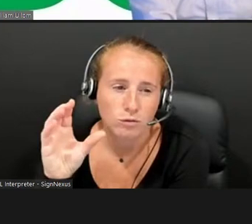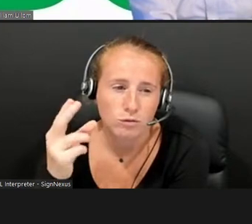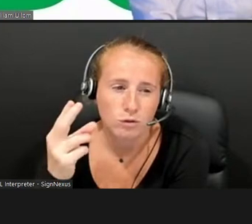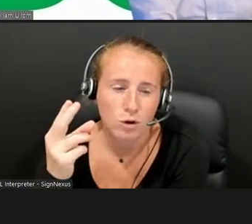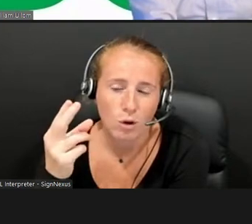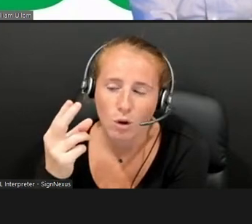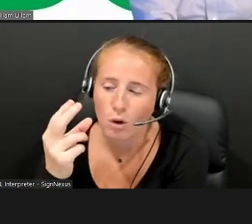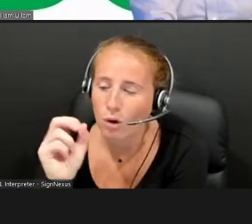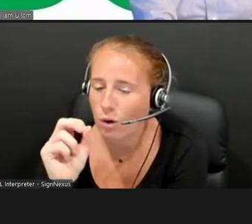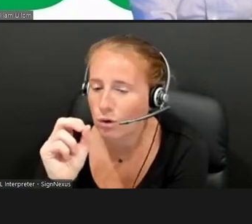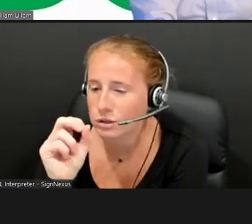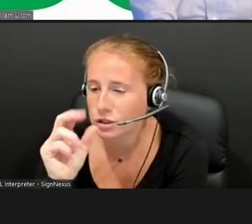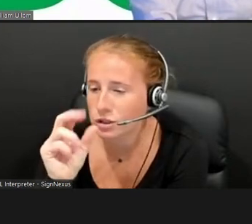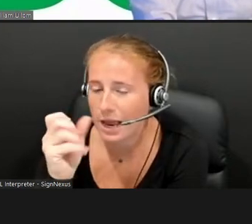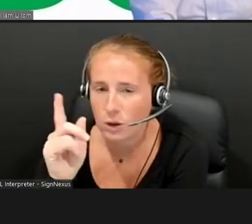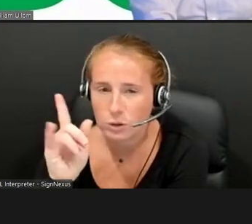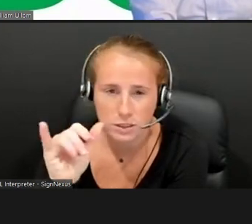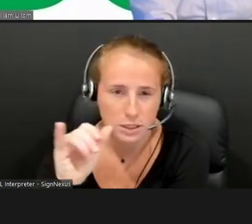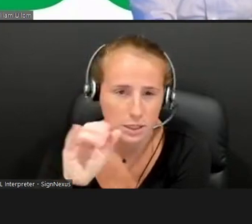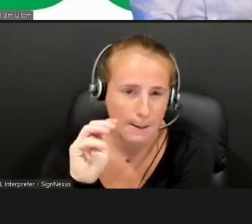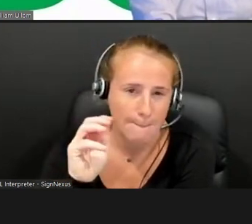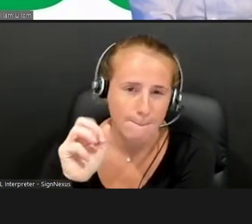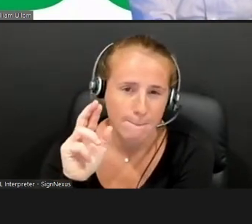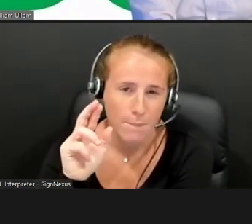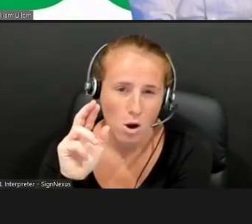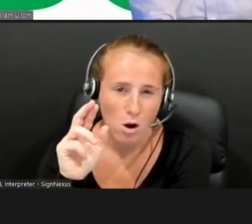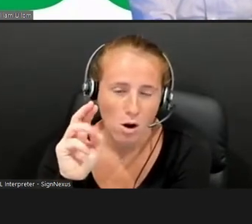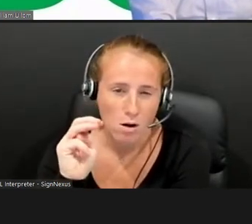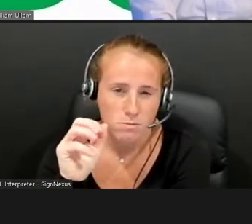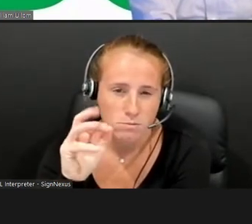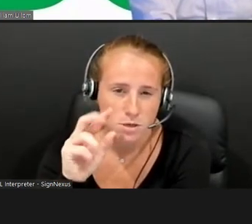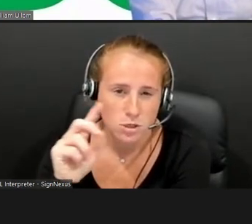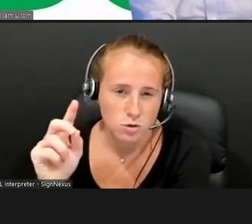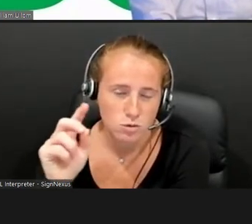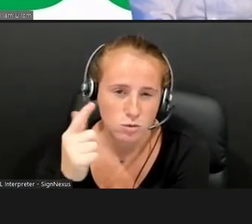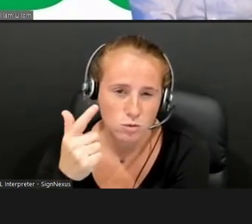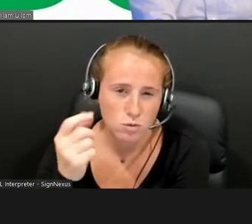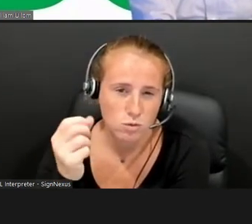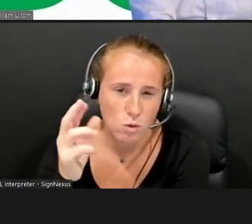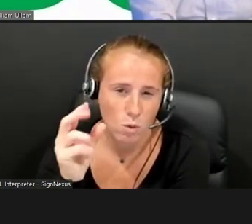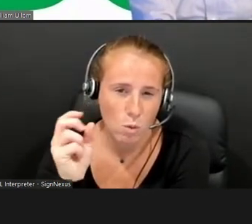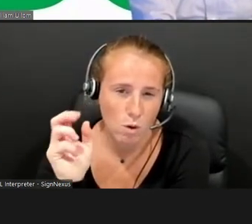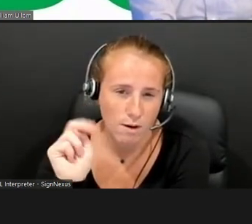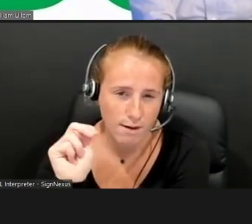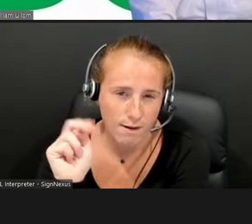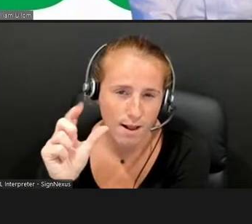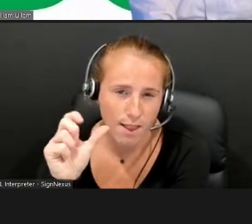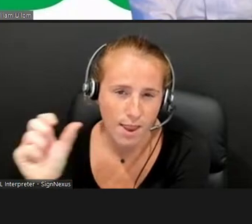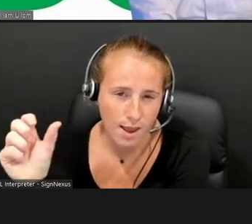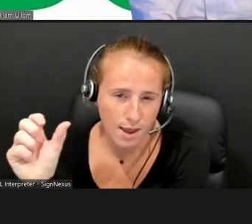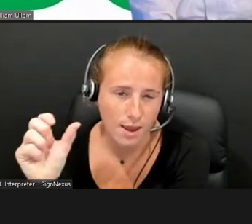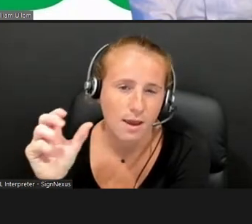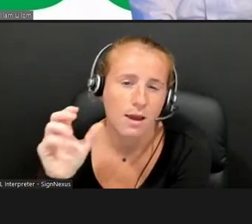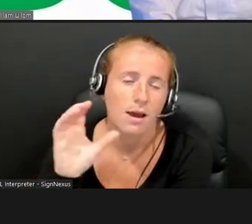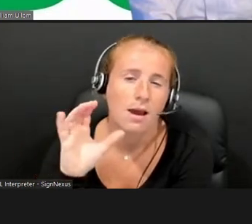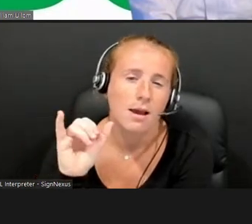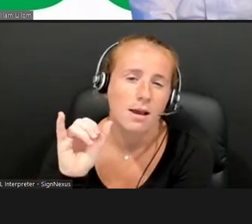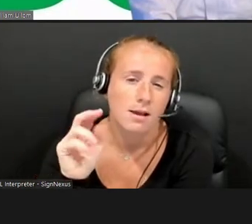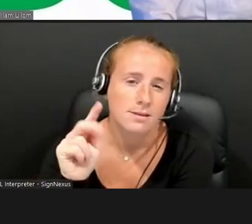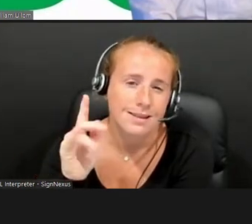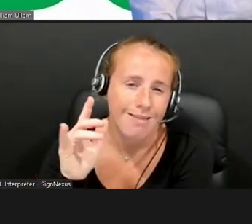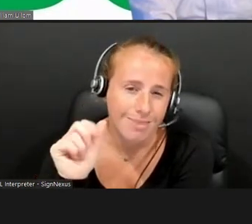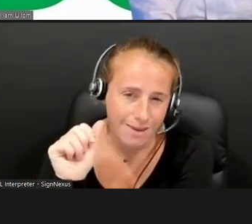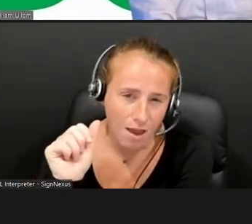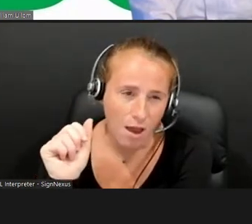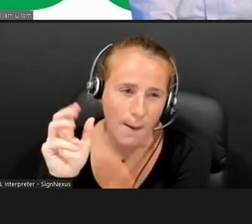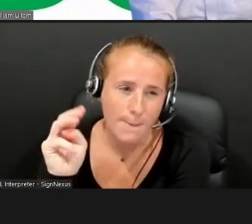Mamadou Diallo Gordon Lee Cynthia nomara